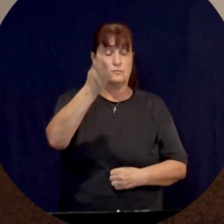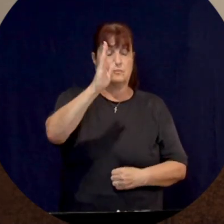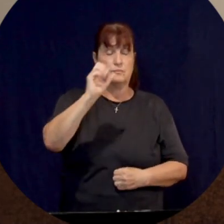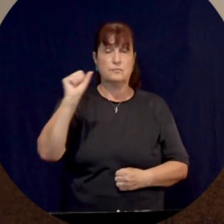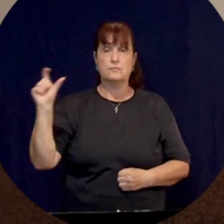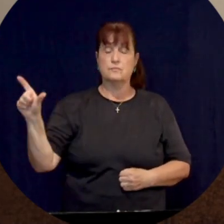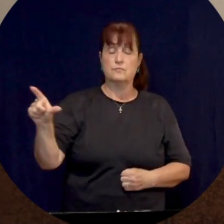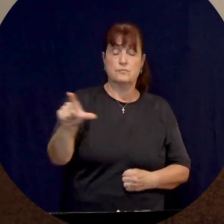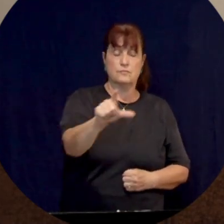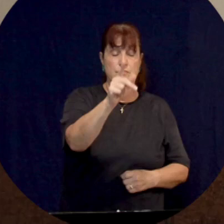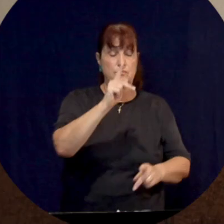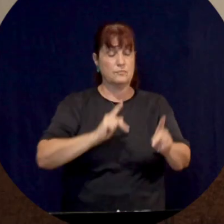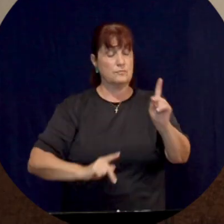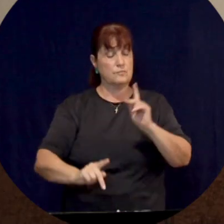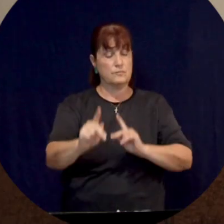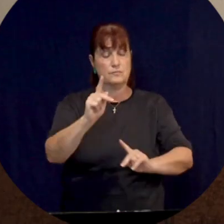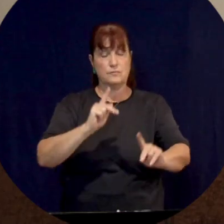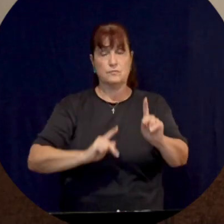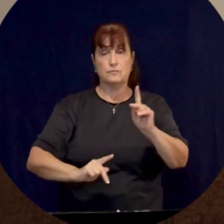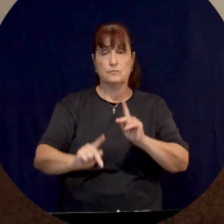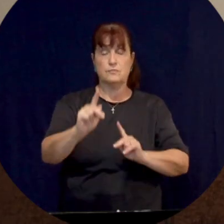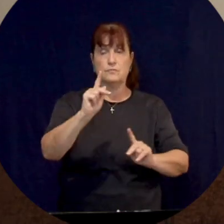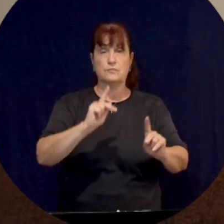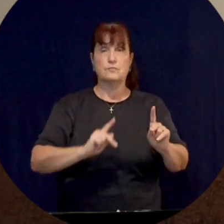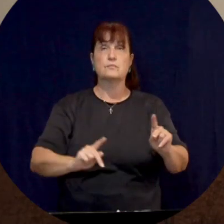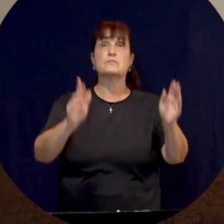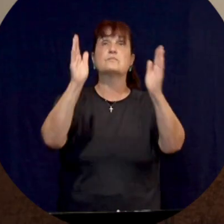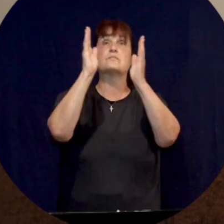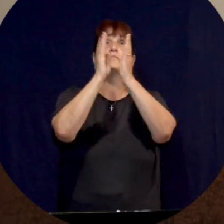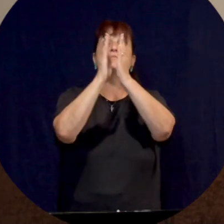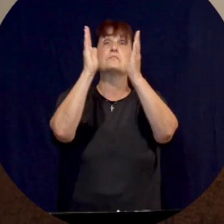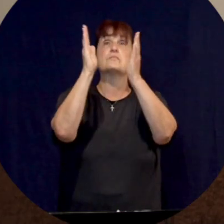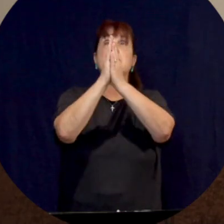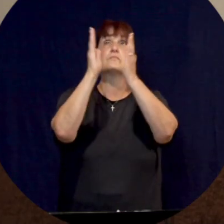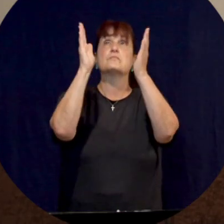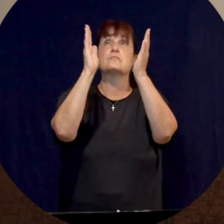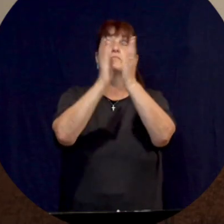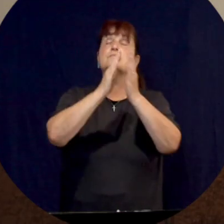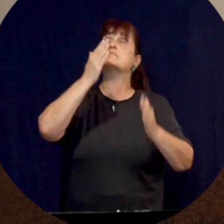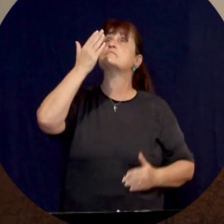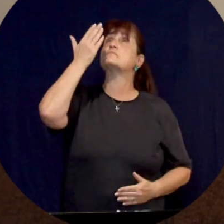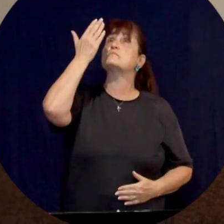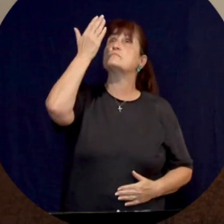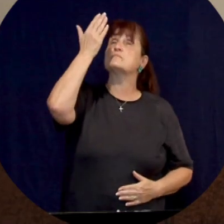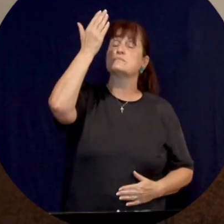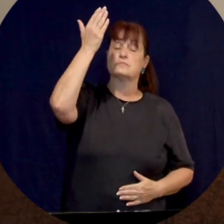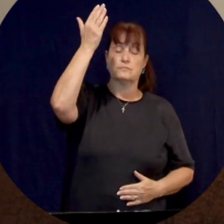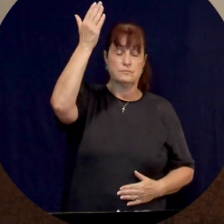Oh God, let all the nations